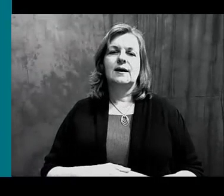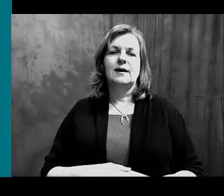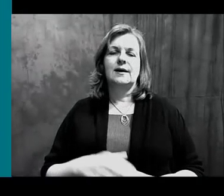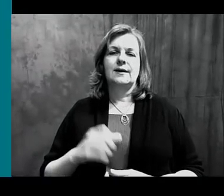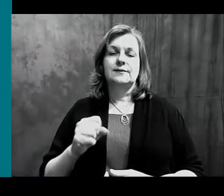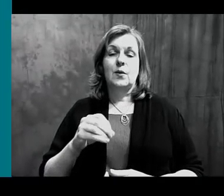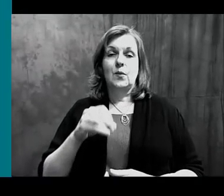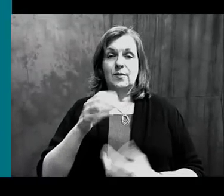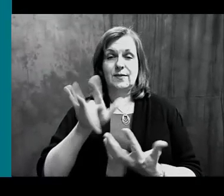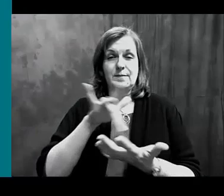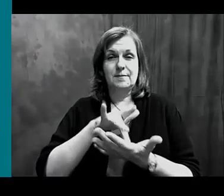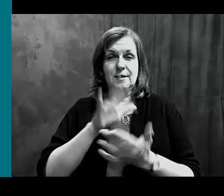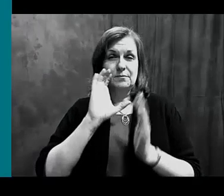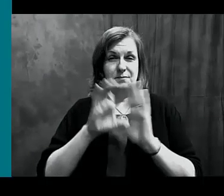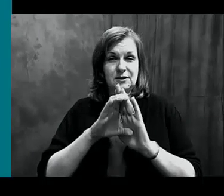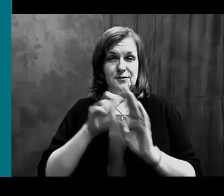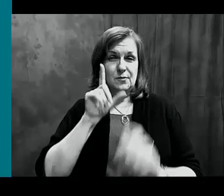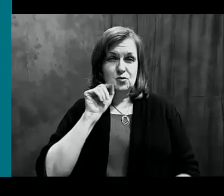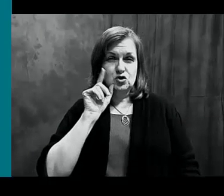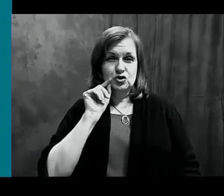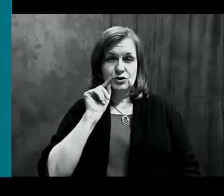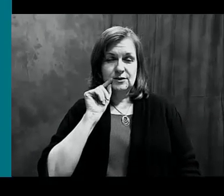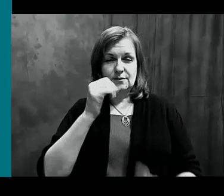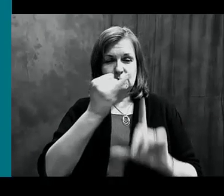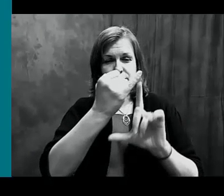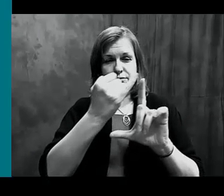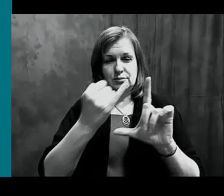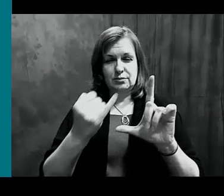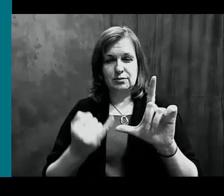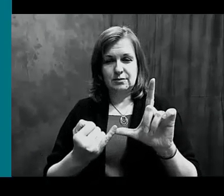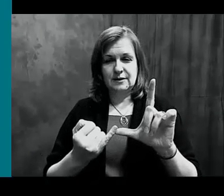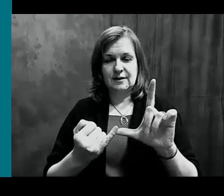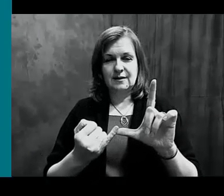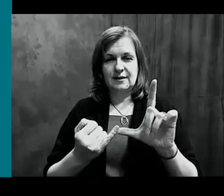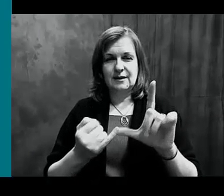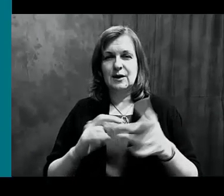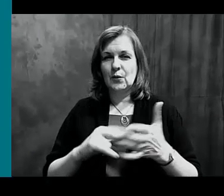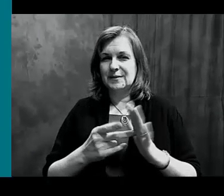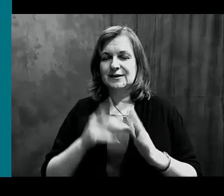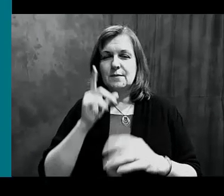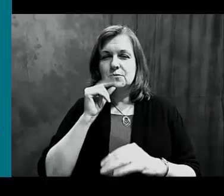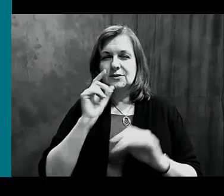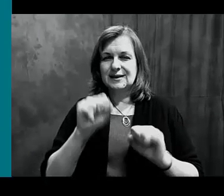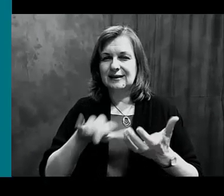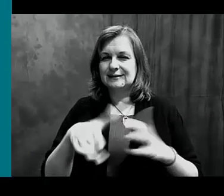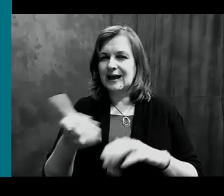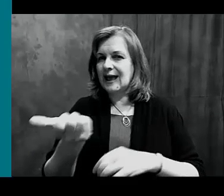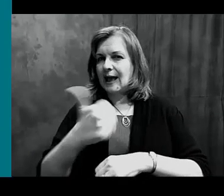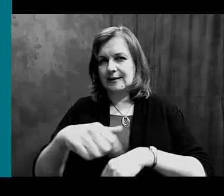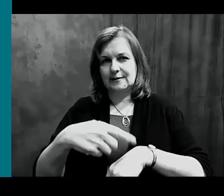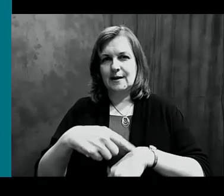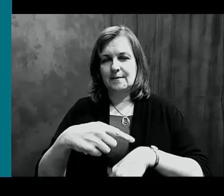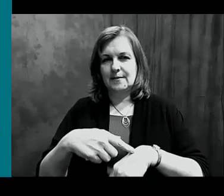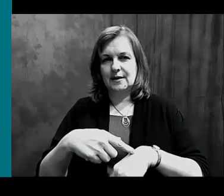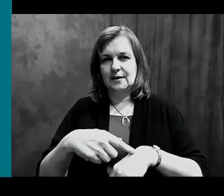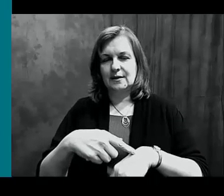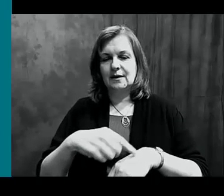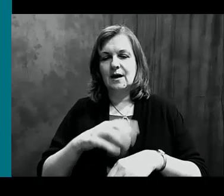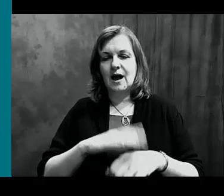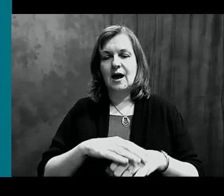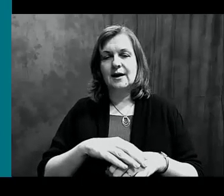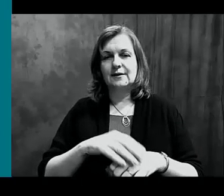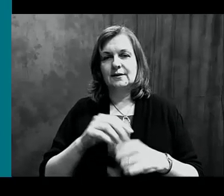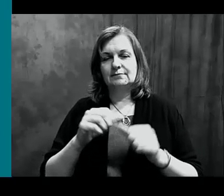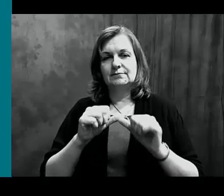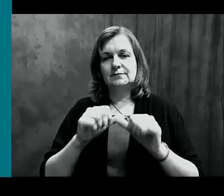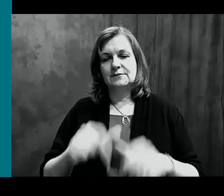they're doing. And so our birds here in the middle, we actually look at them dying really at any point in time. So